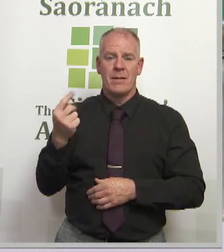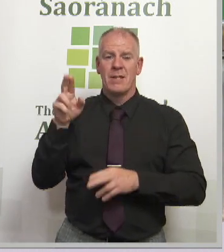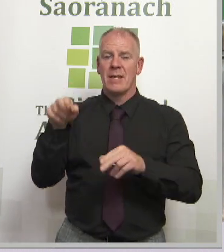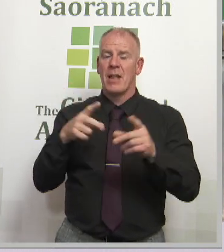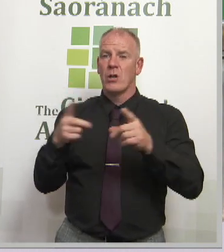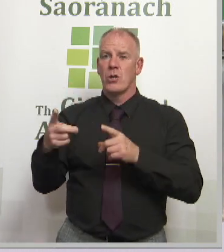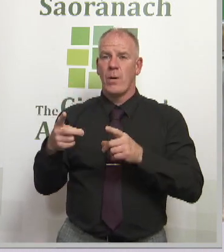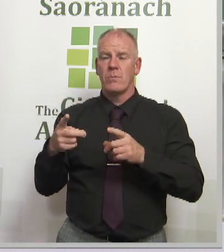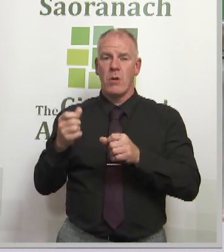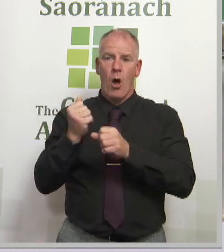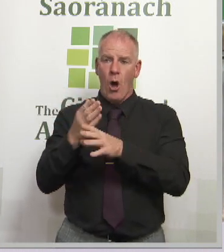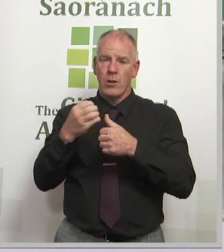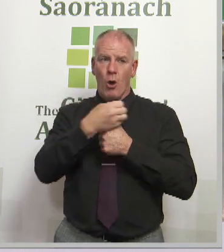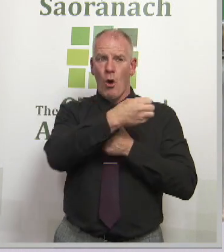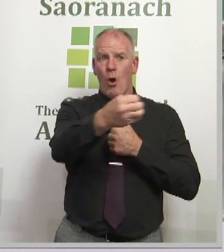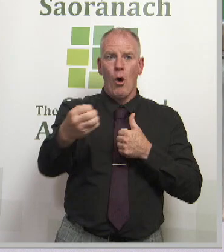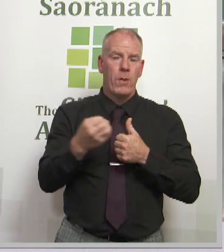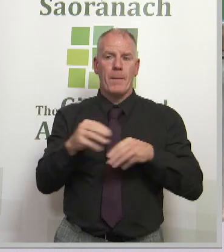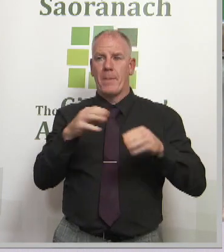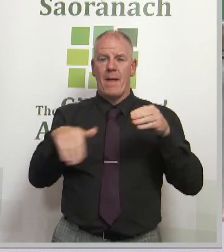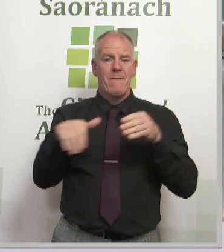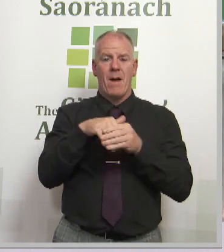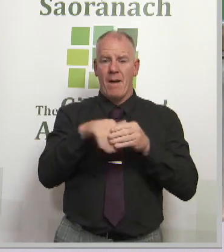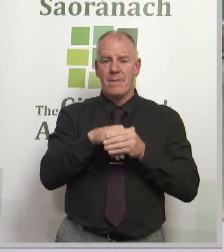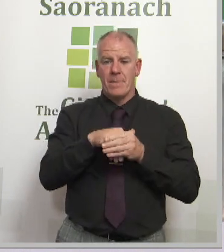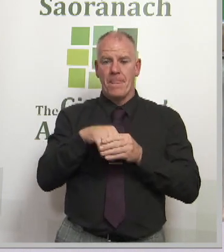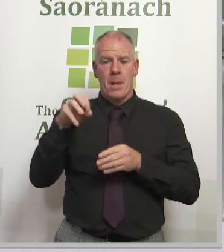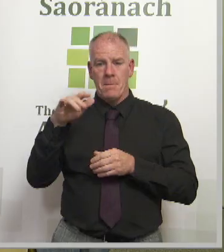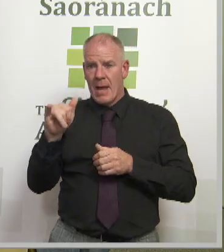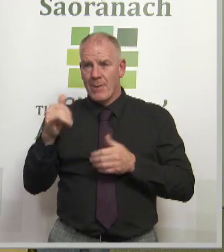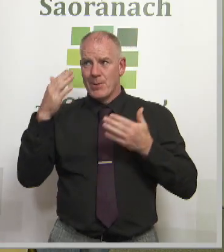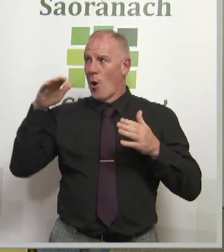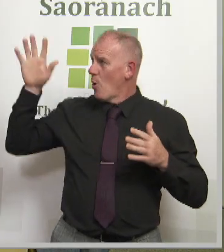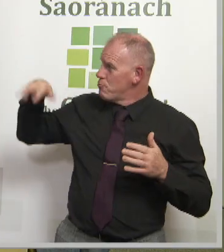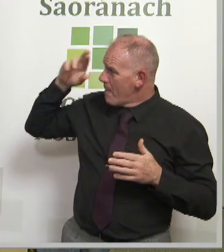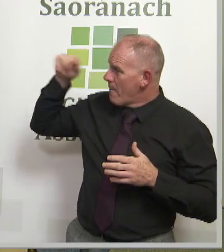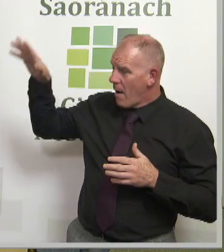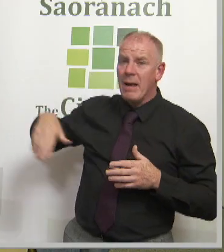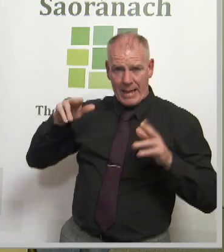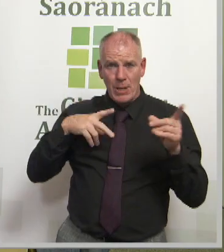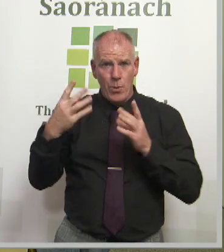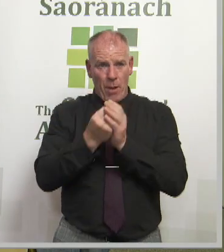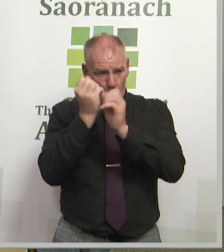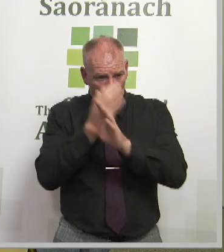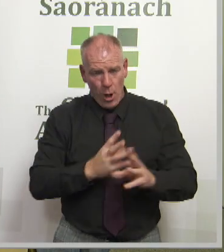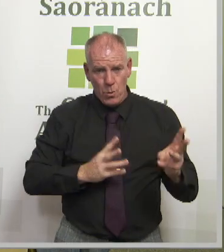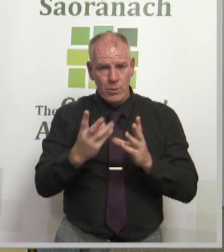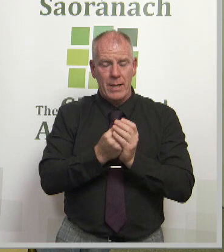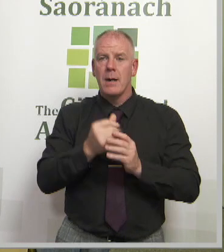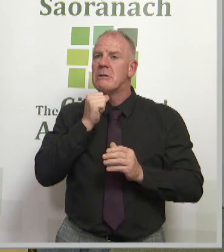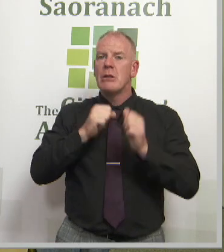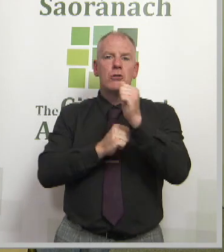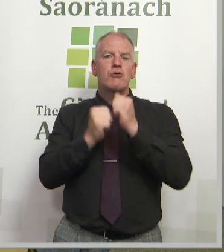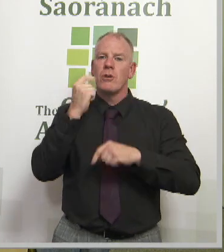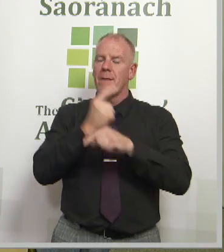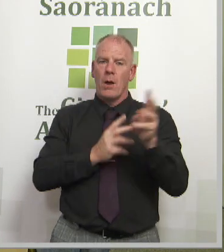all the other actors on the stage that Mary Dobbs showed working together. And there isn't a good structure